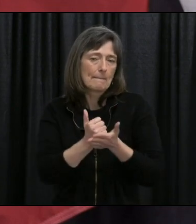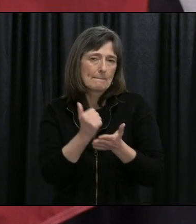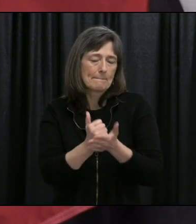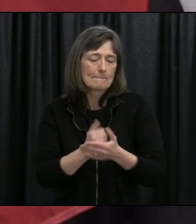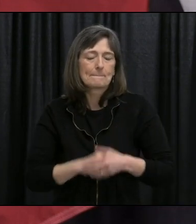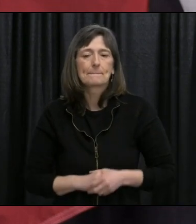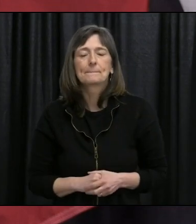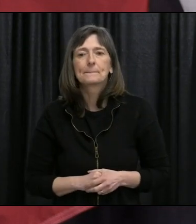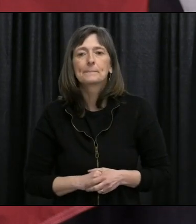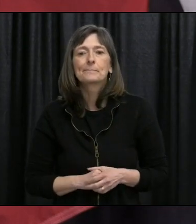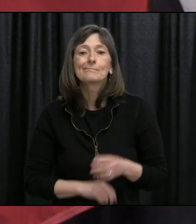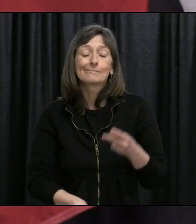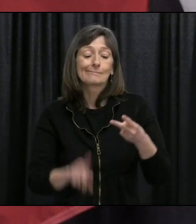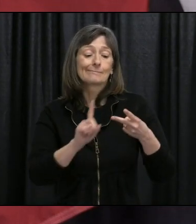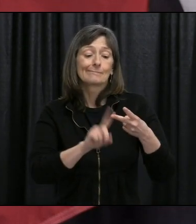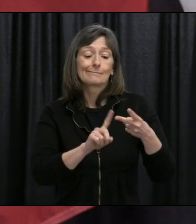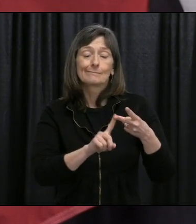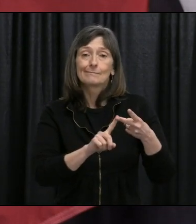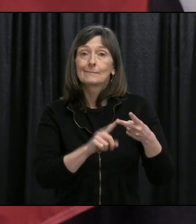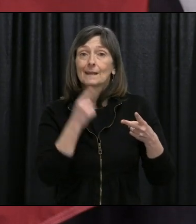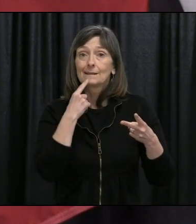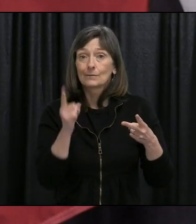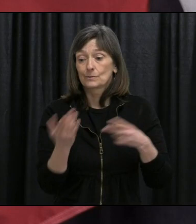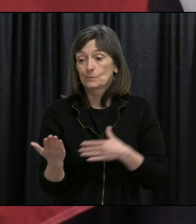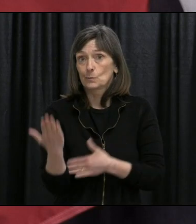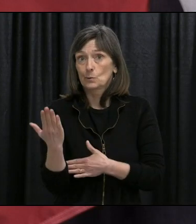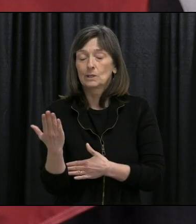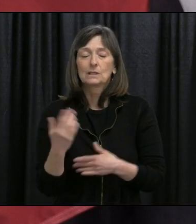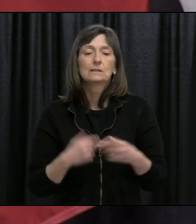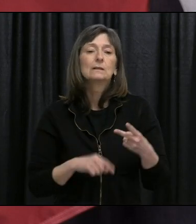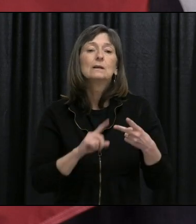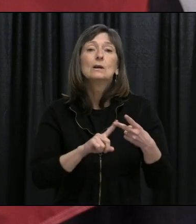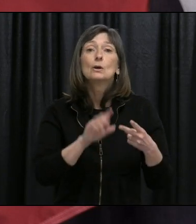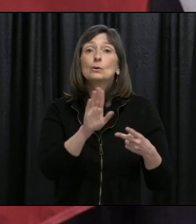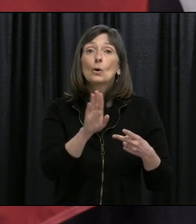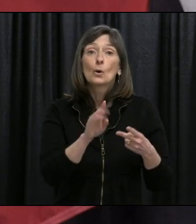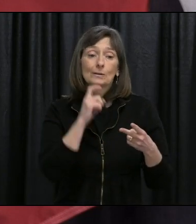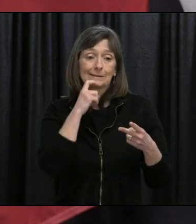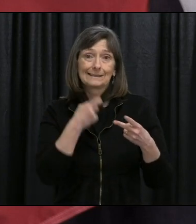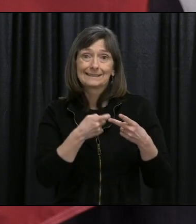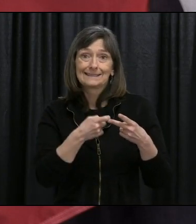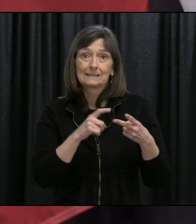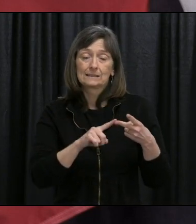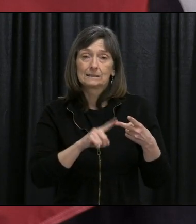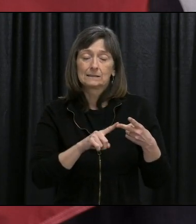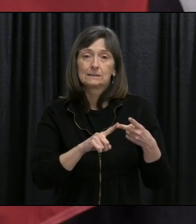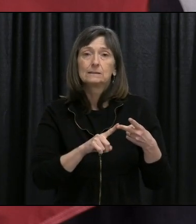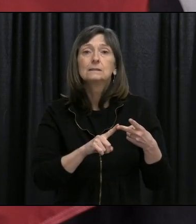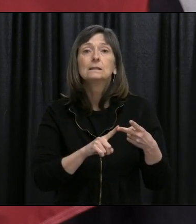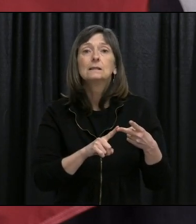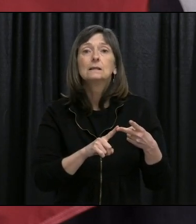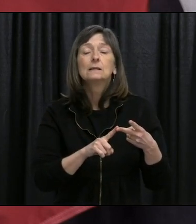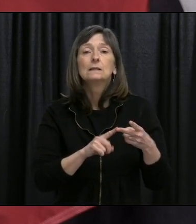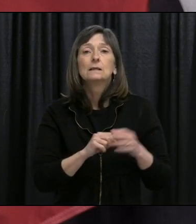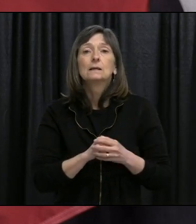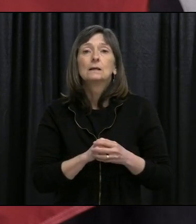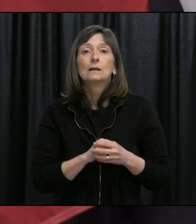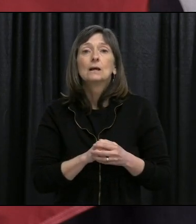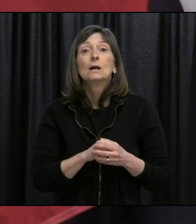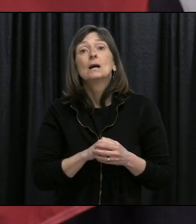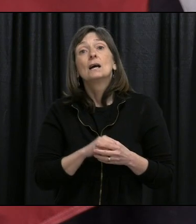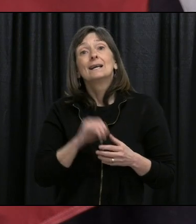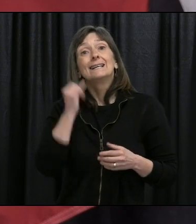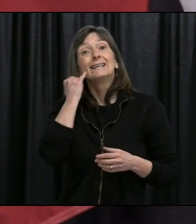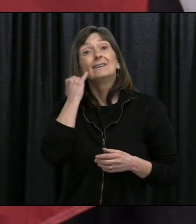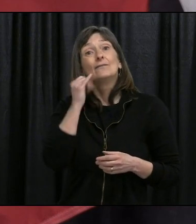secondly, part of the announcement this morning was about on your electricity bills. We're providing $2.5 million to waive the